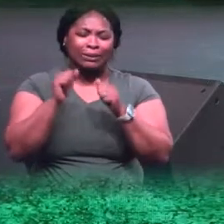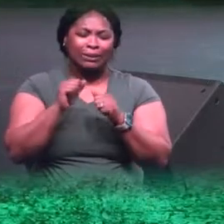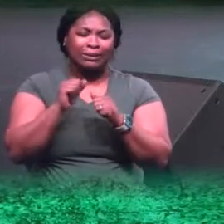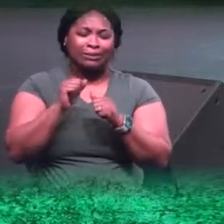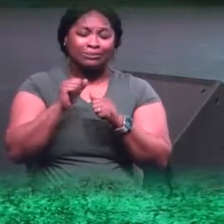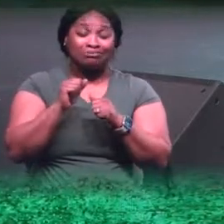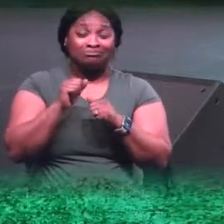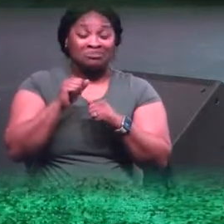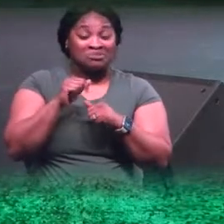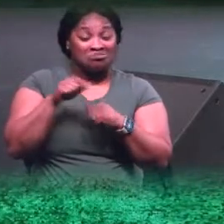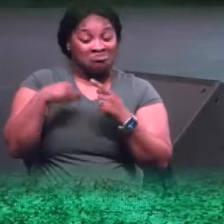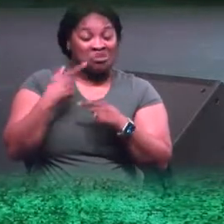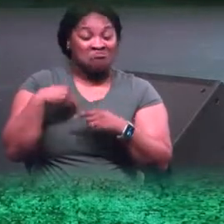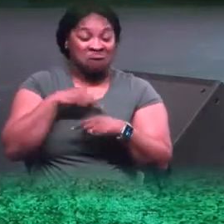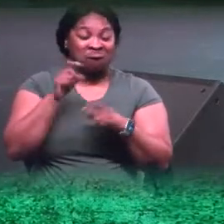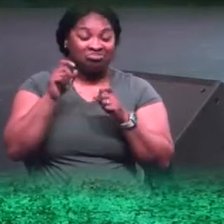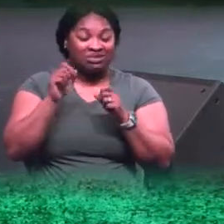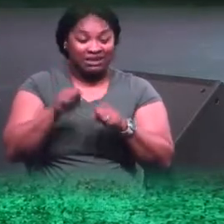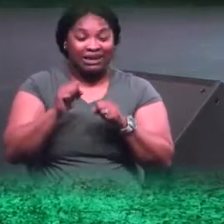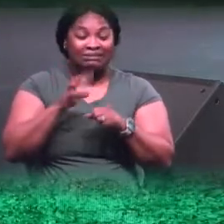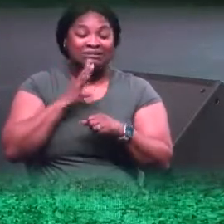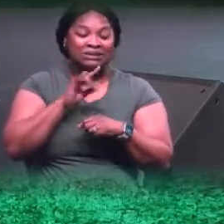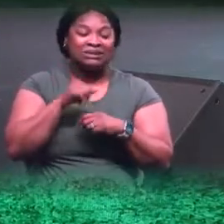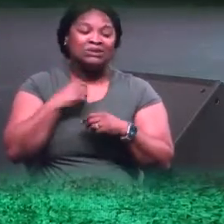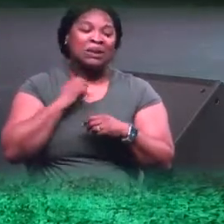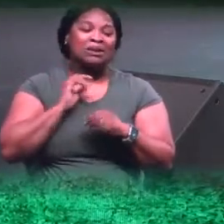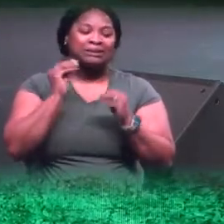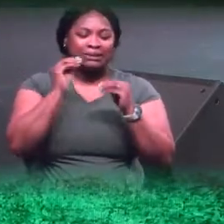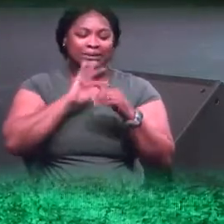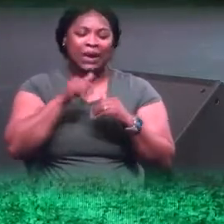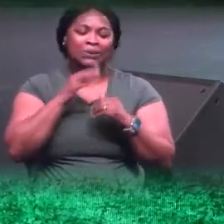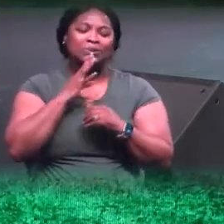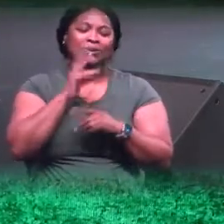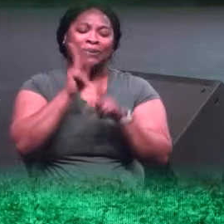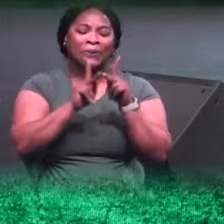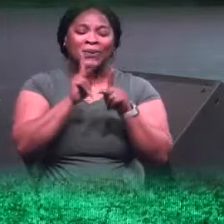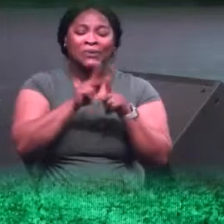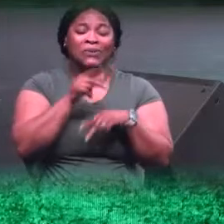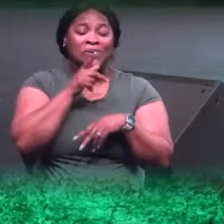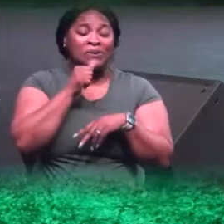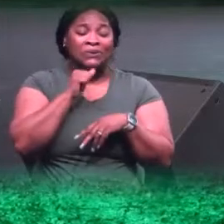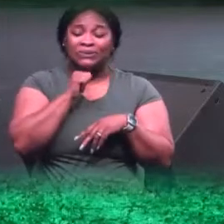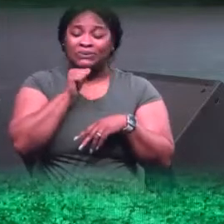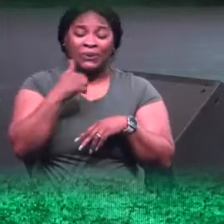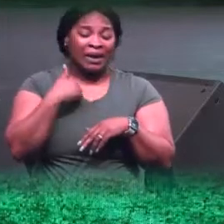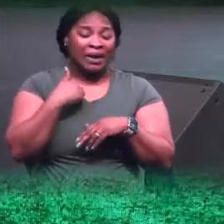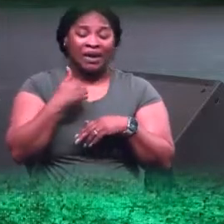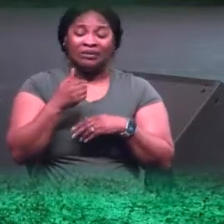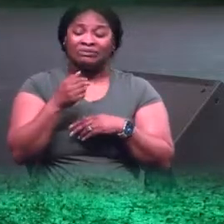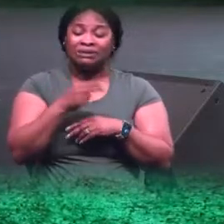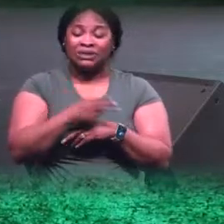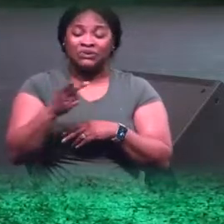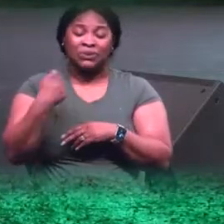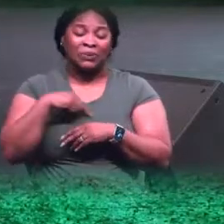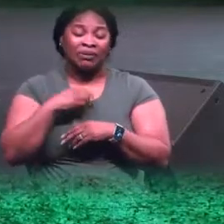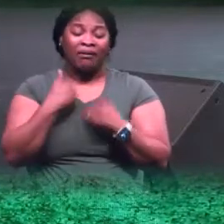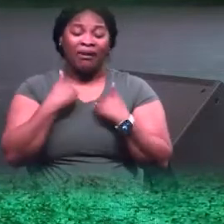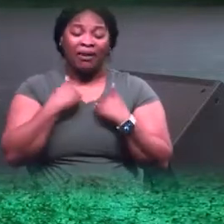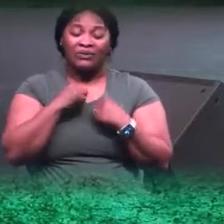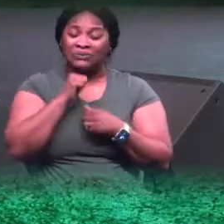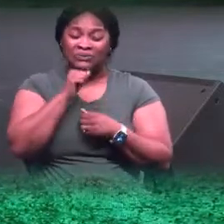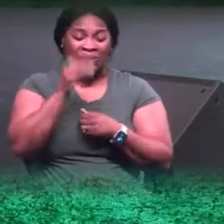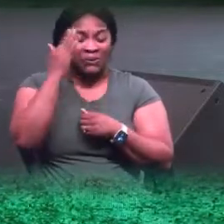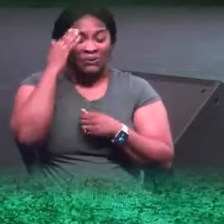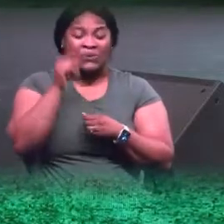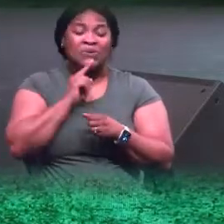can. Teach us how to talk to people who don't have the history that we have, who don't know